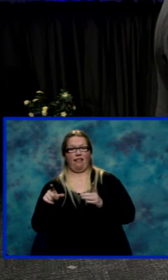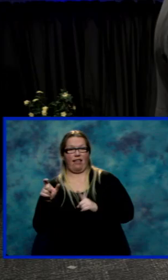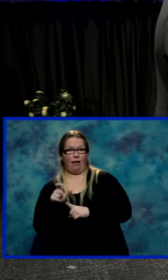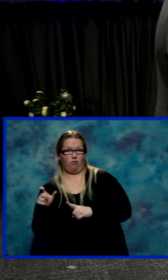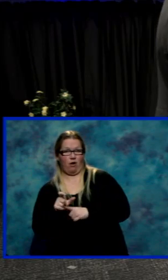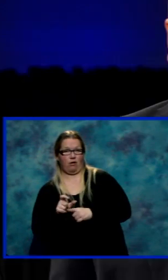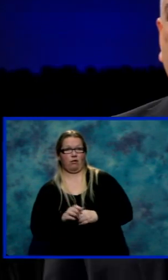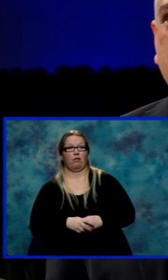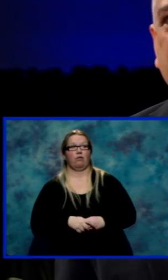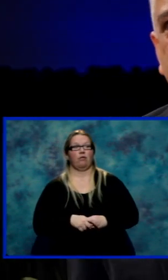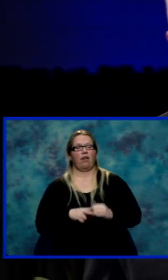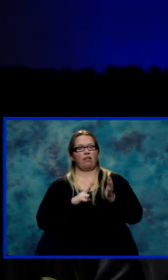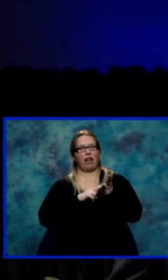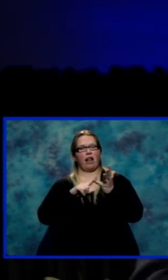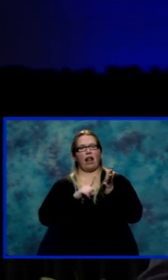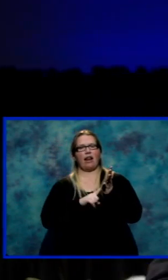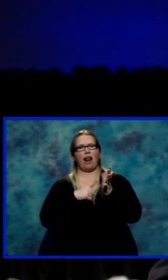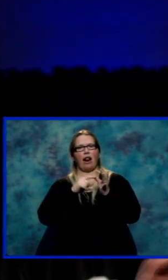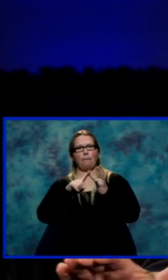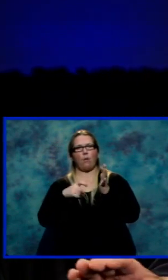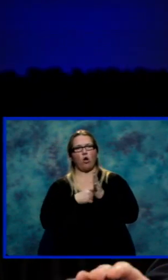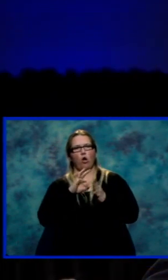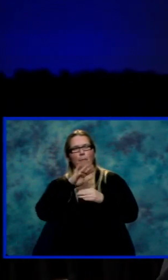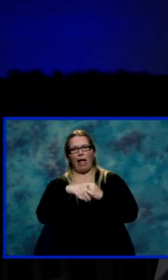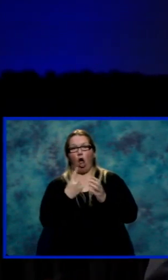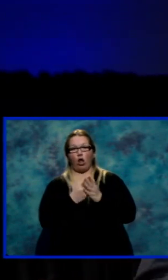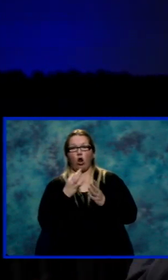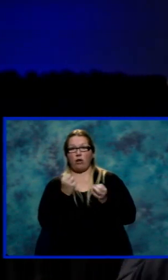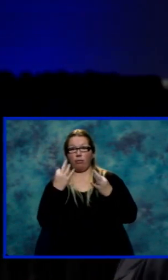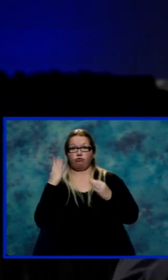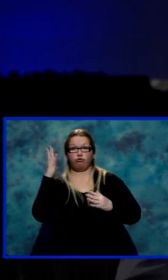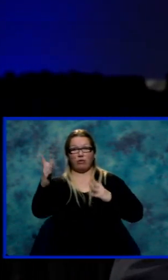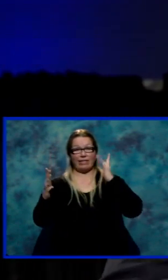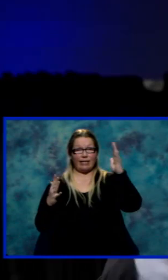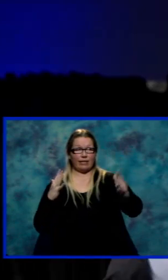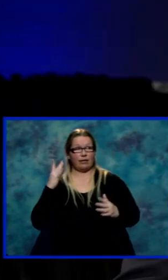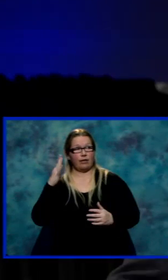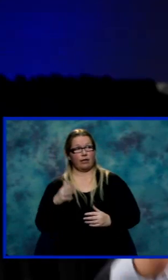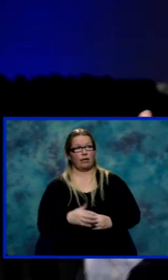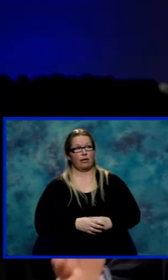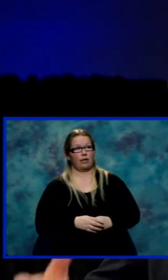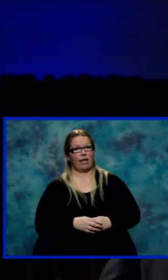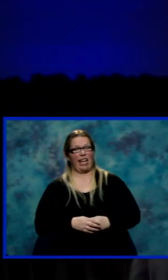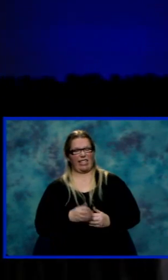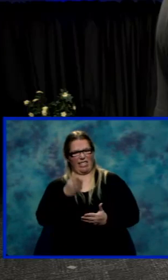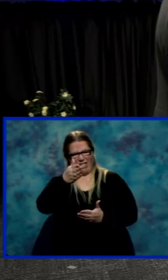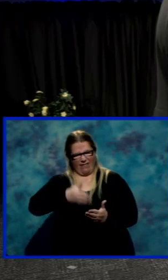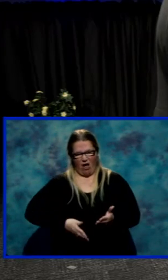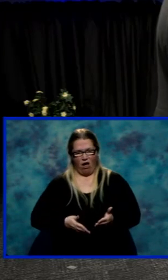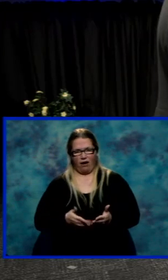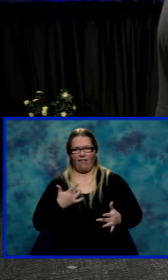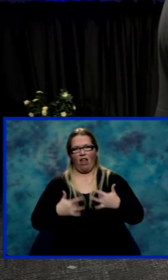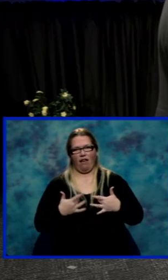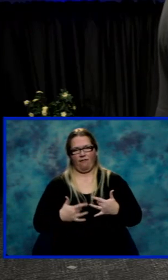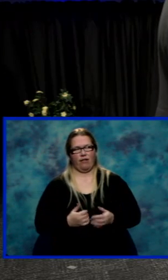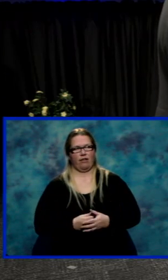Australia, and the Nullarbor is not just about having no trees, it's about a divide of philosophy of life. Yeah, it really is. Yeah.